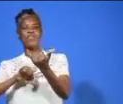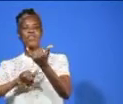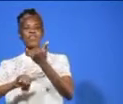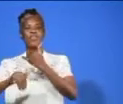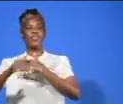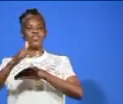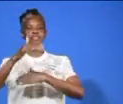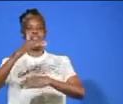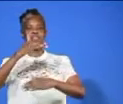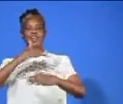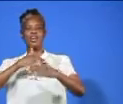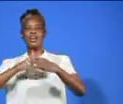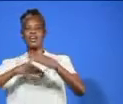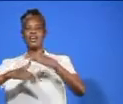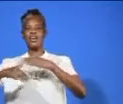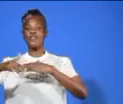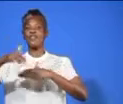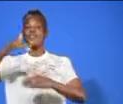forevermore,